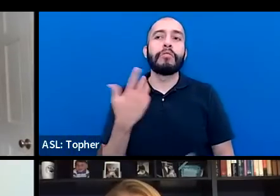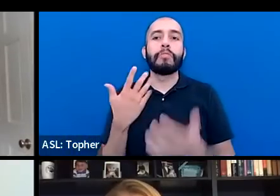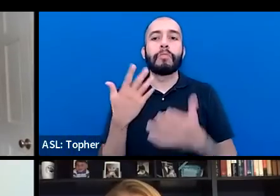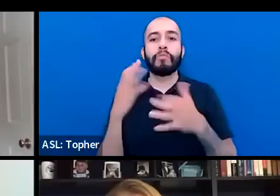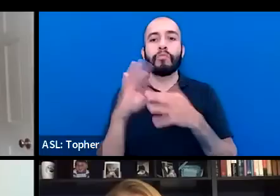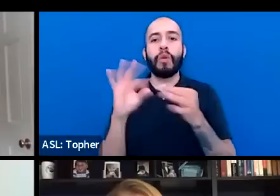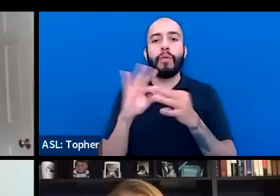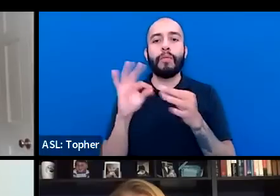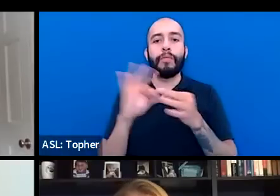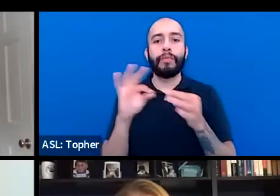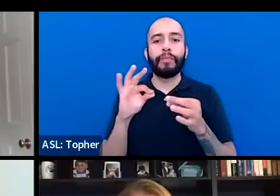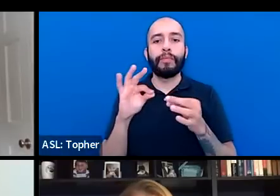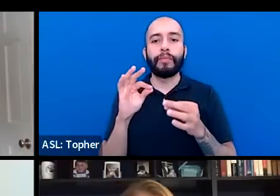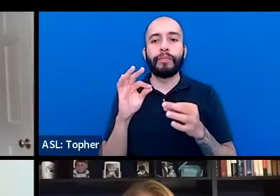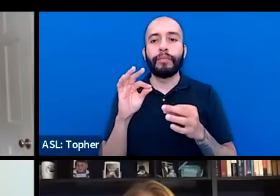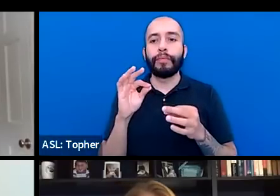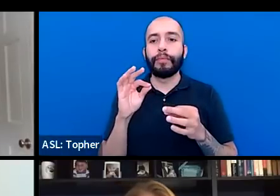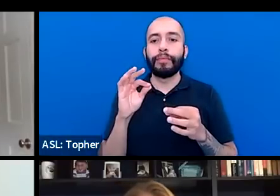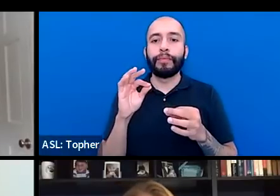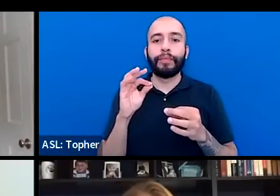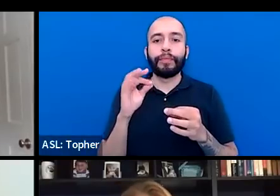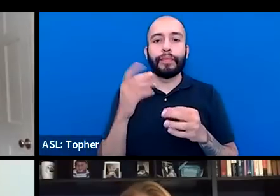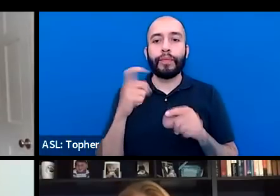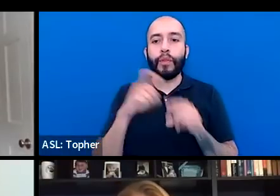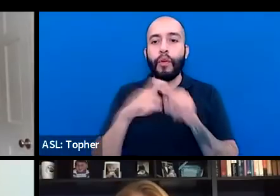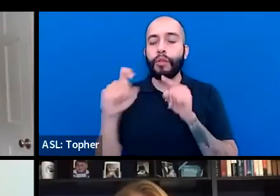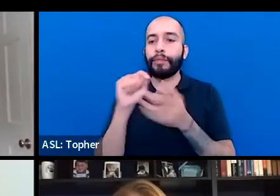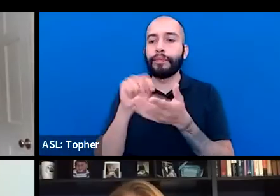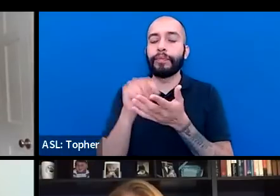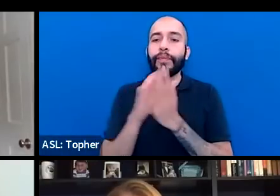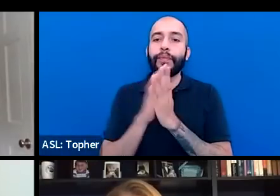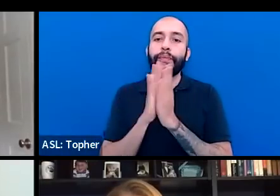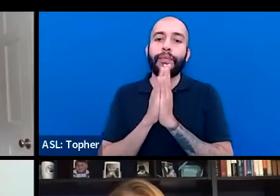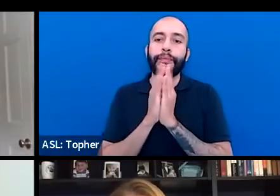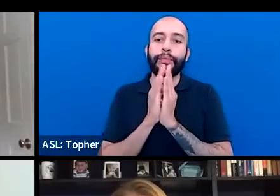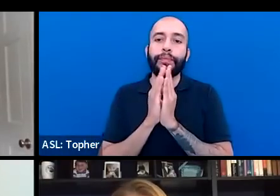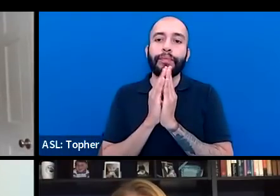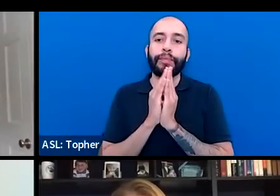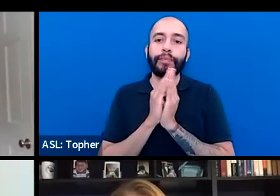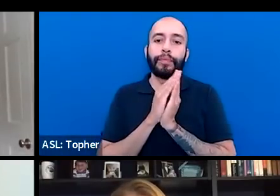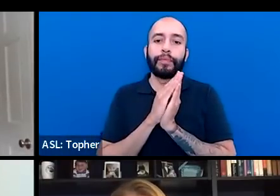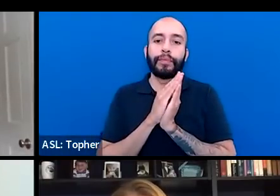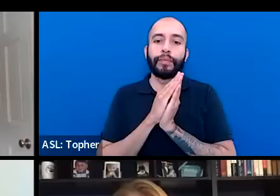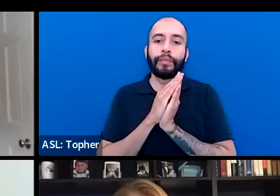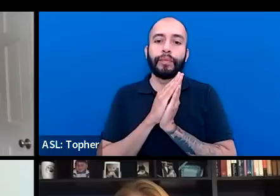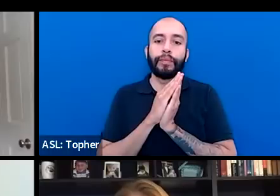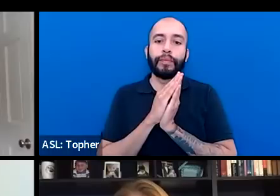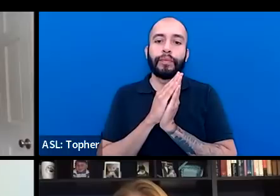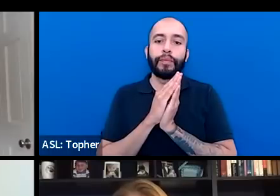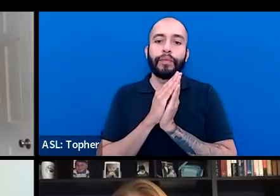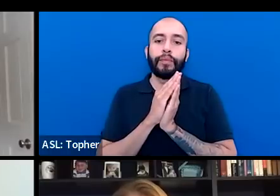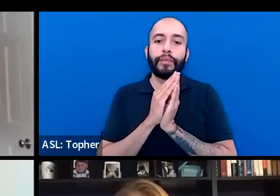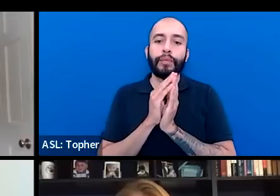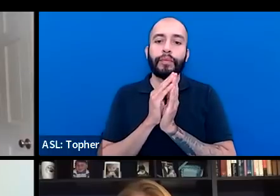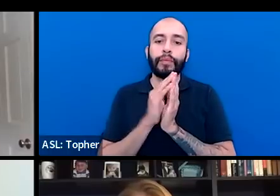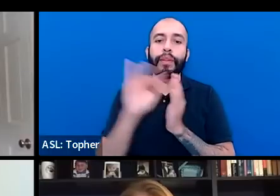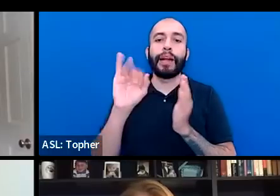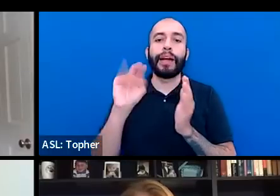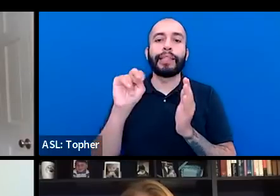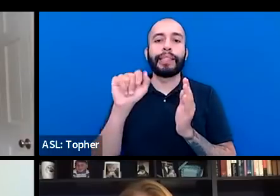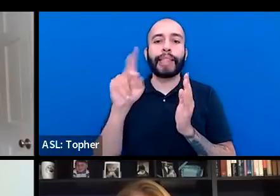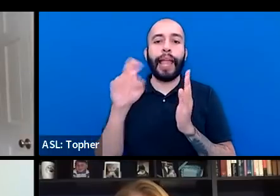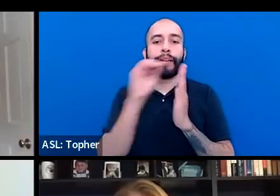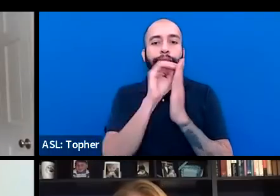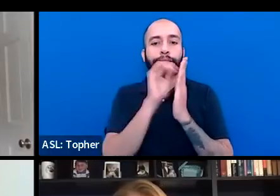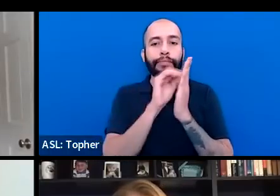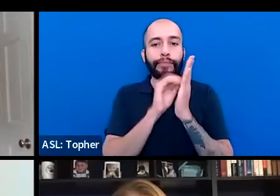was after getting a few emails back and forth on Martin Luther King Day of this